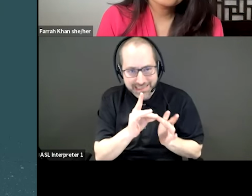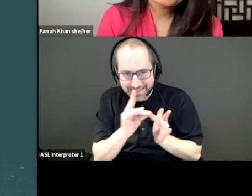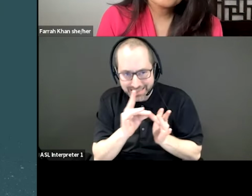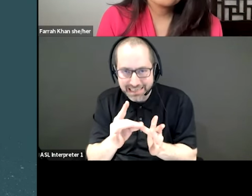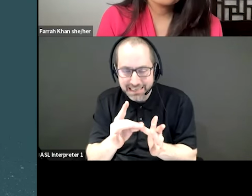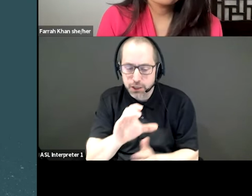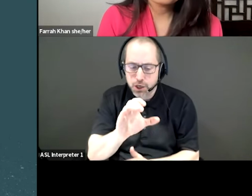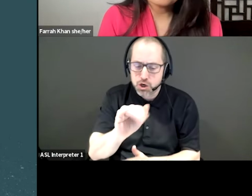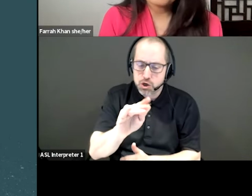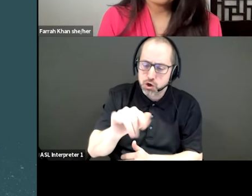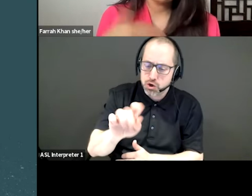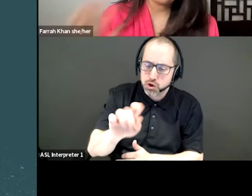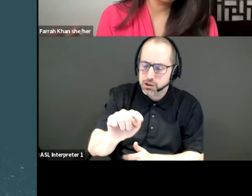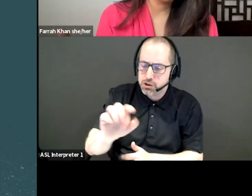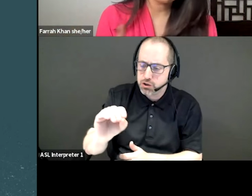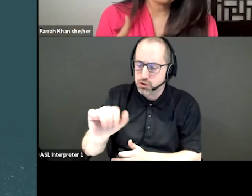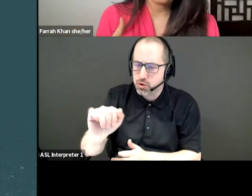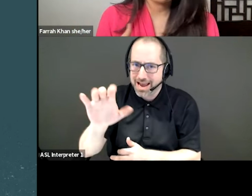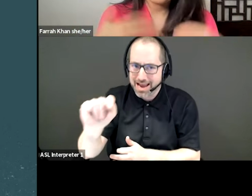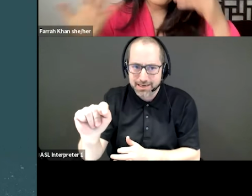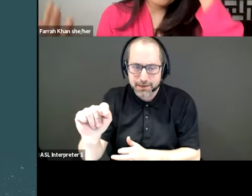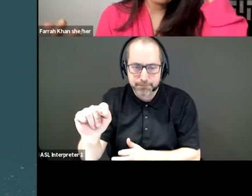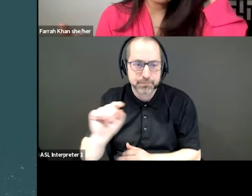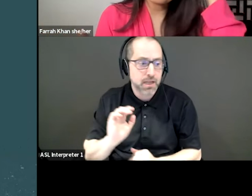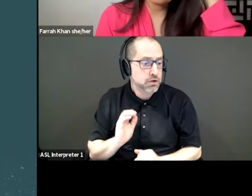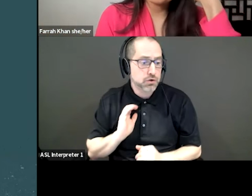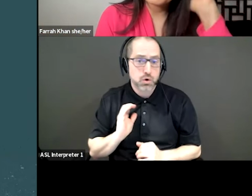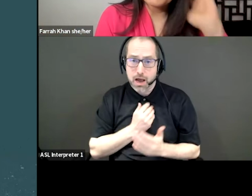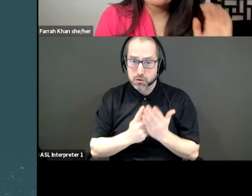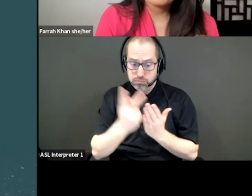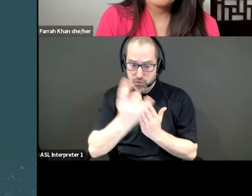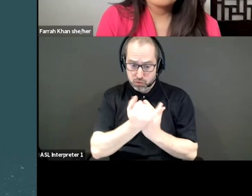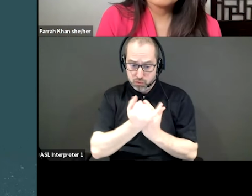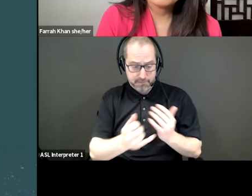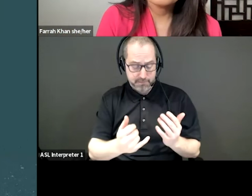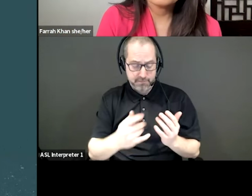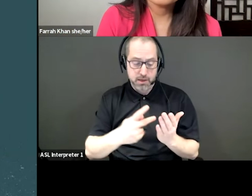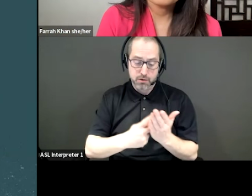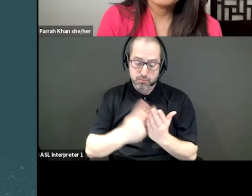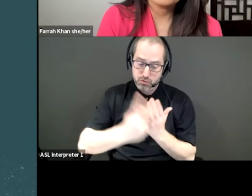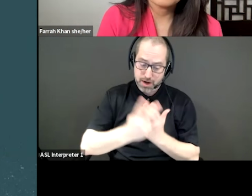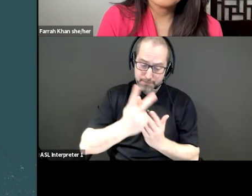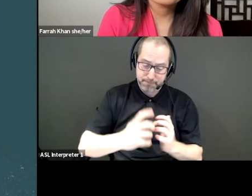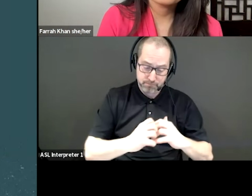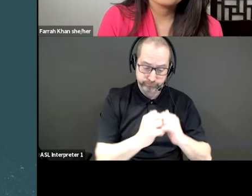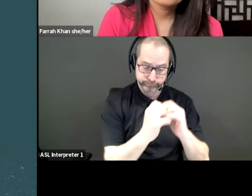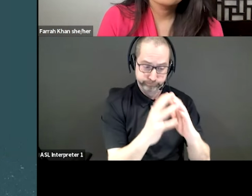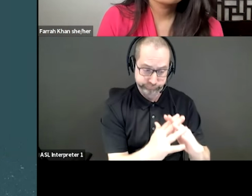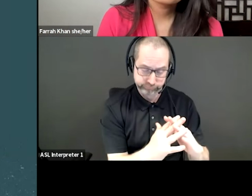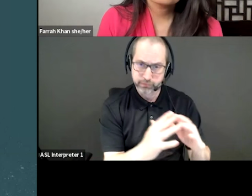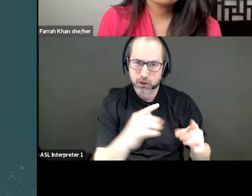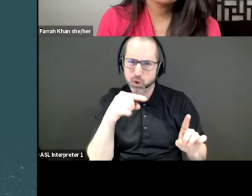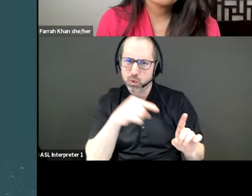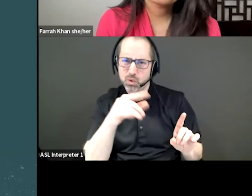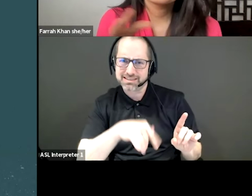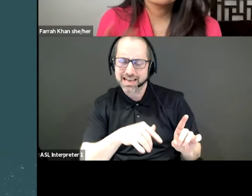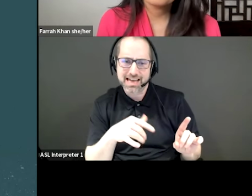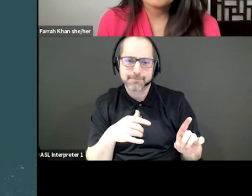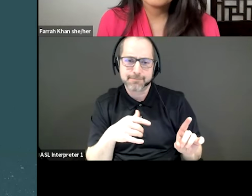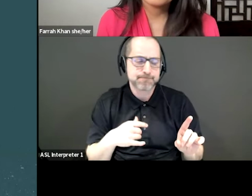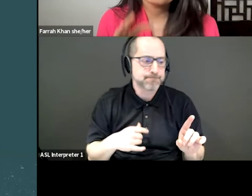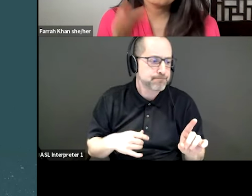So I'm going to tell you a little bit about the program and how this all came together and kind of the key things that we've been looking at. So Courage to